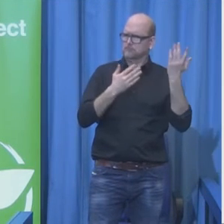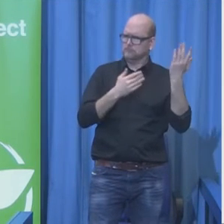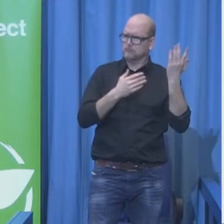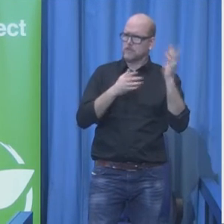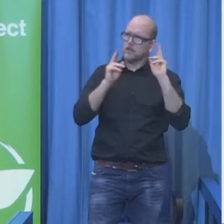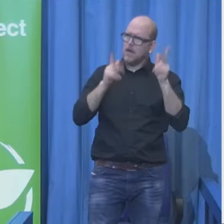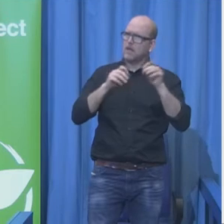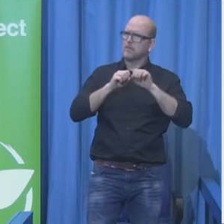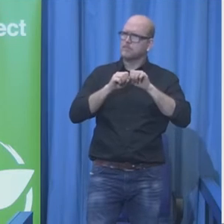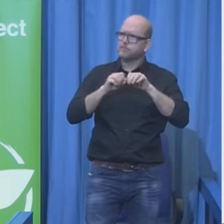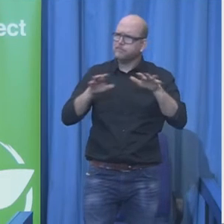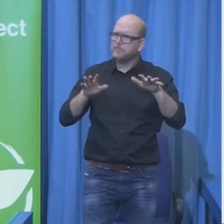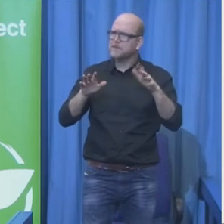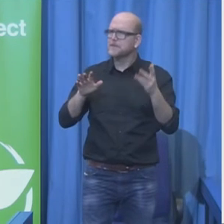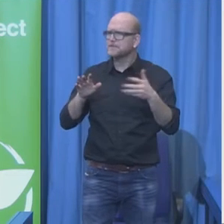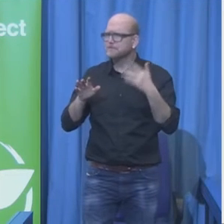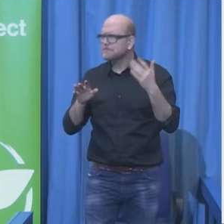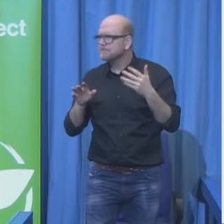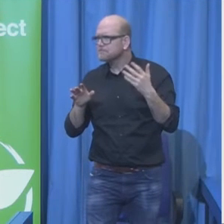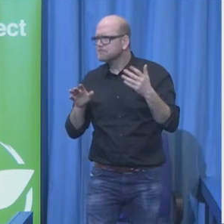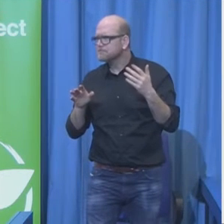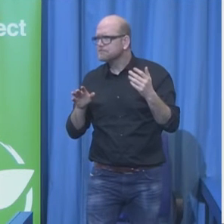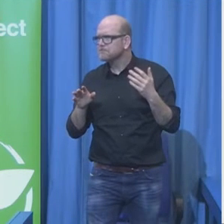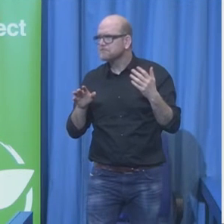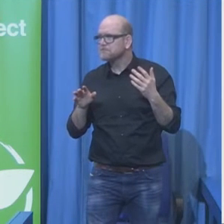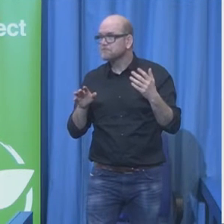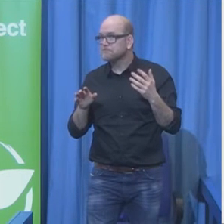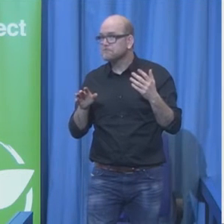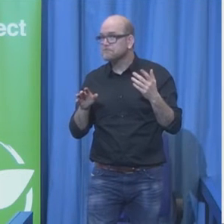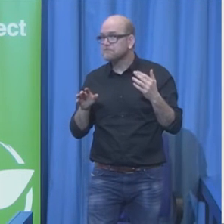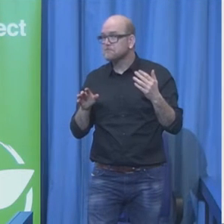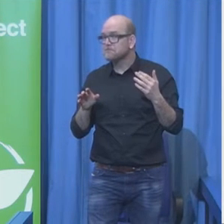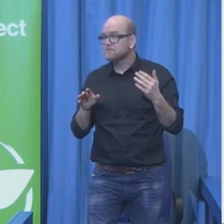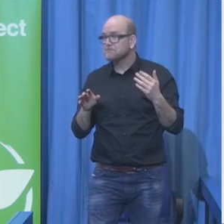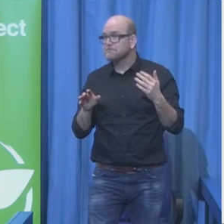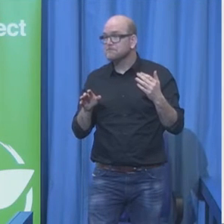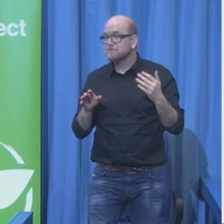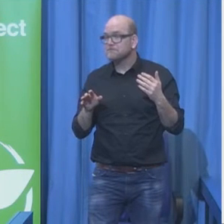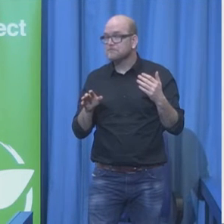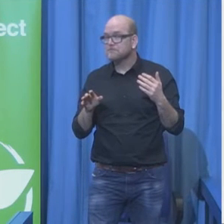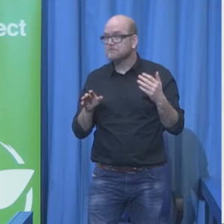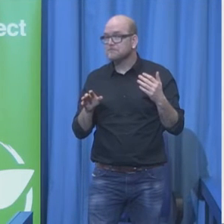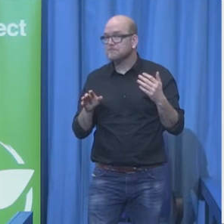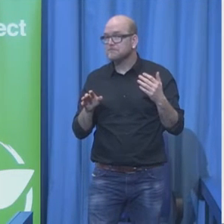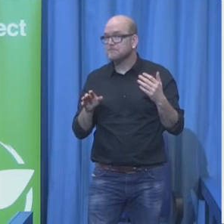targeted actions and twin approach towards this issue.